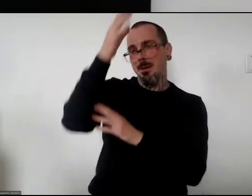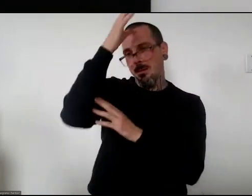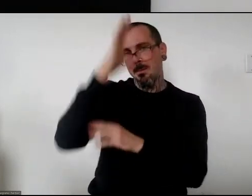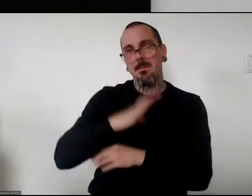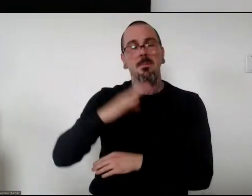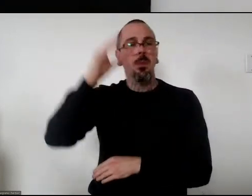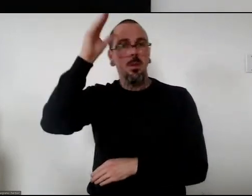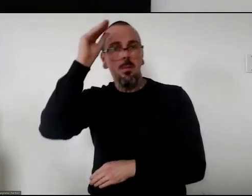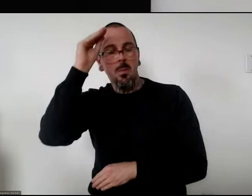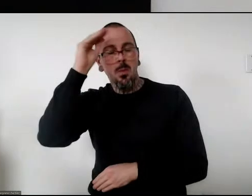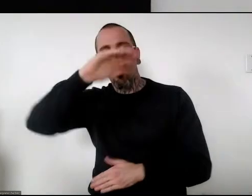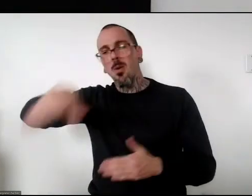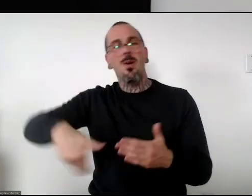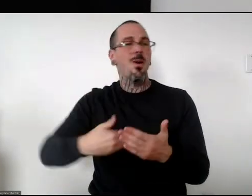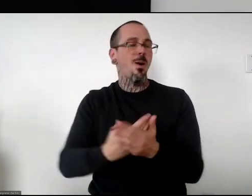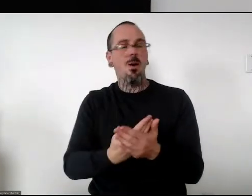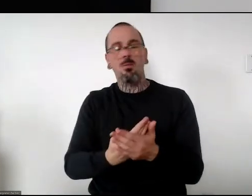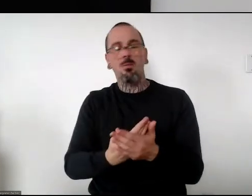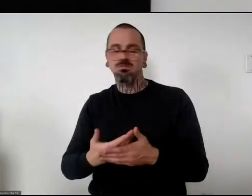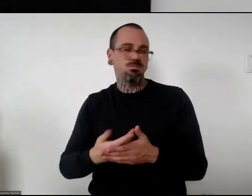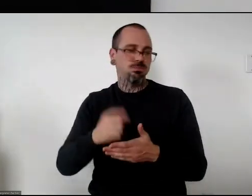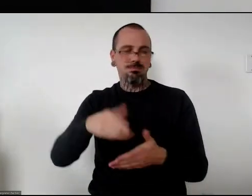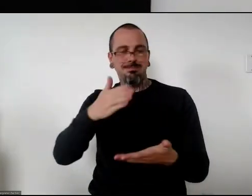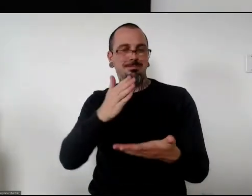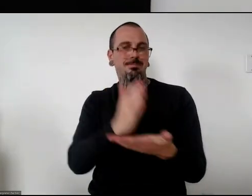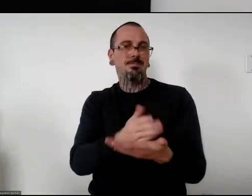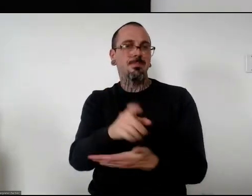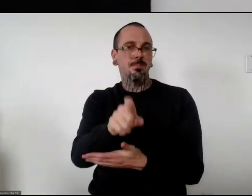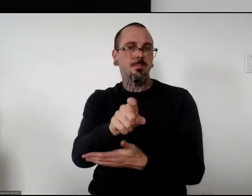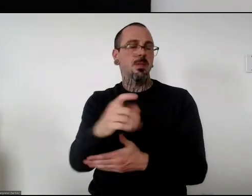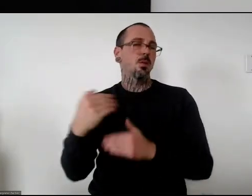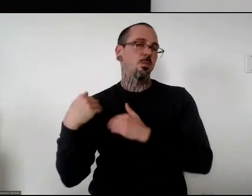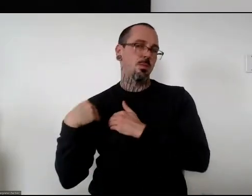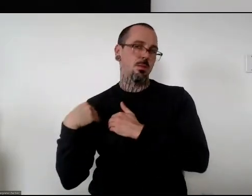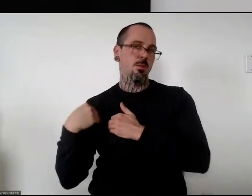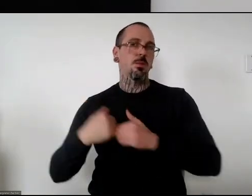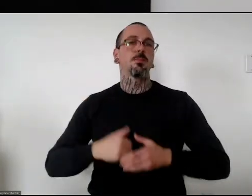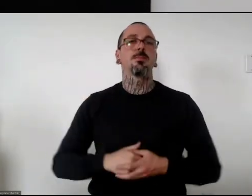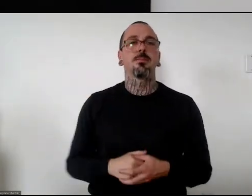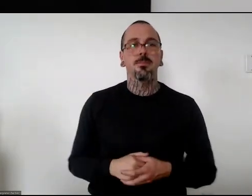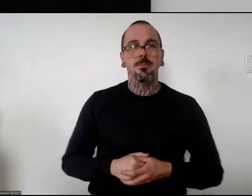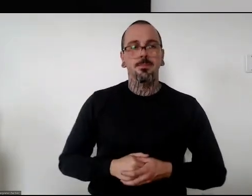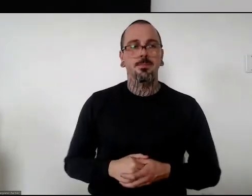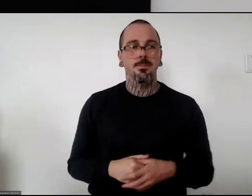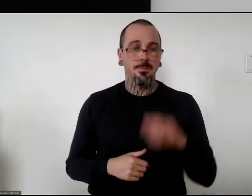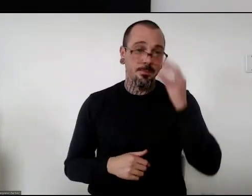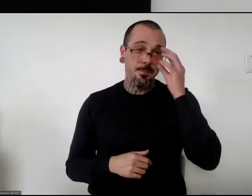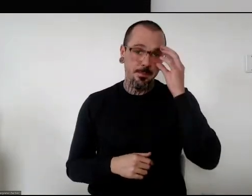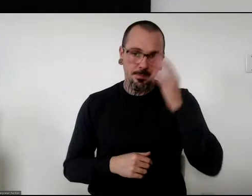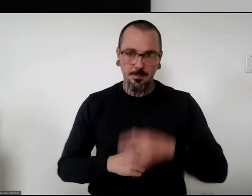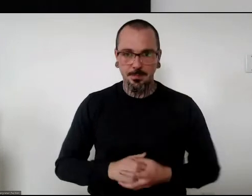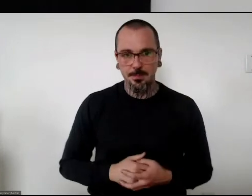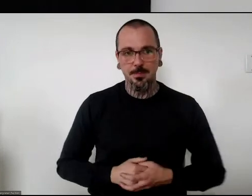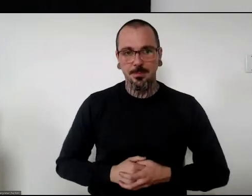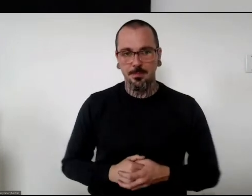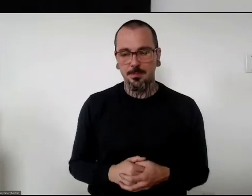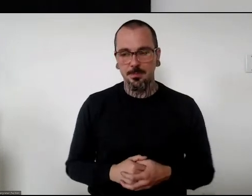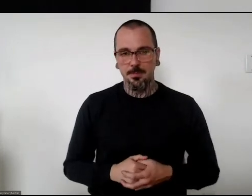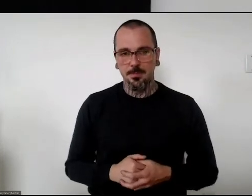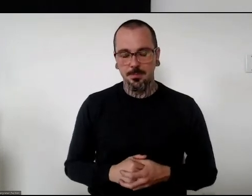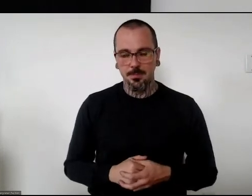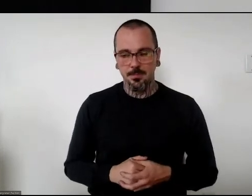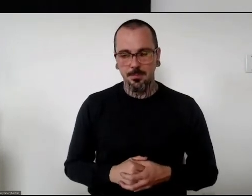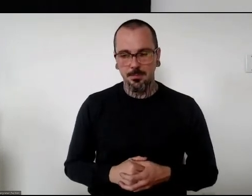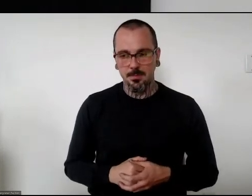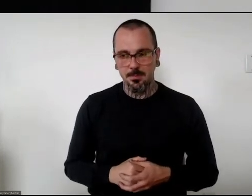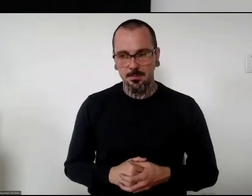provincial government is to support initiatives that directly target the cycles of violence and work to decrease the social